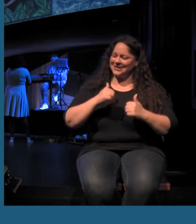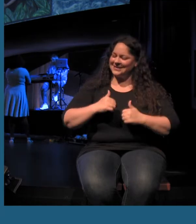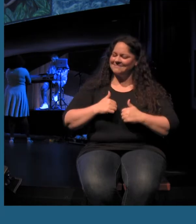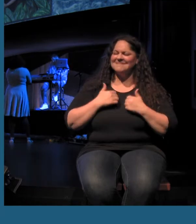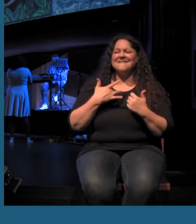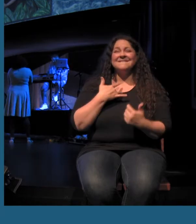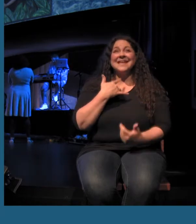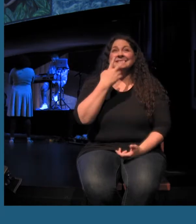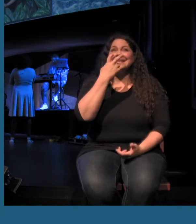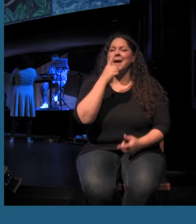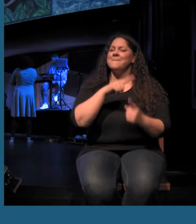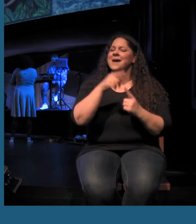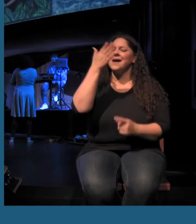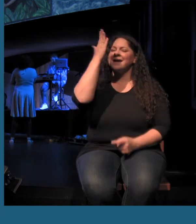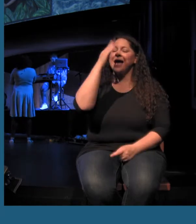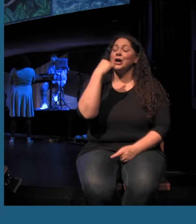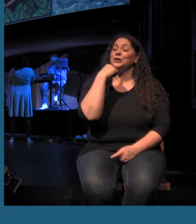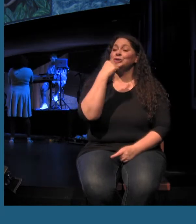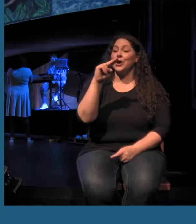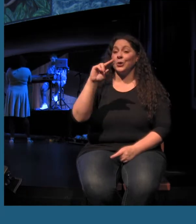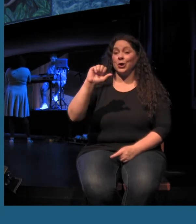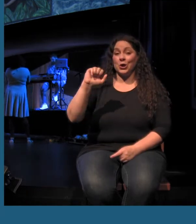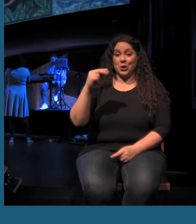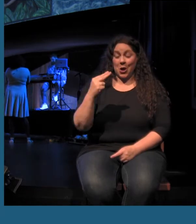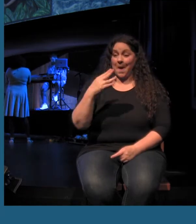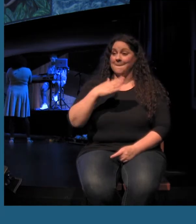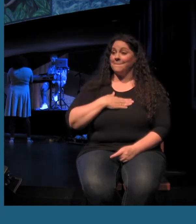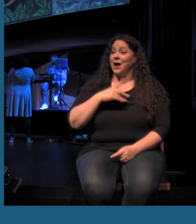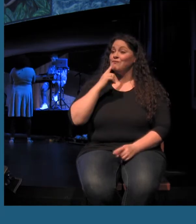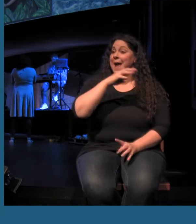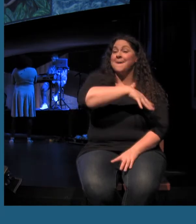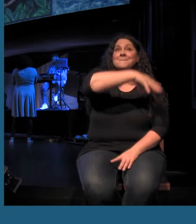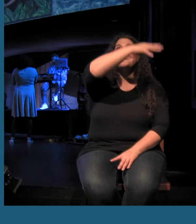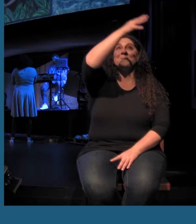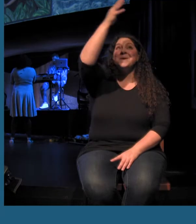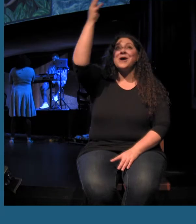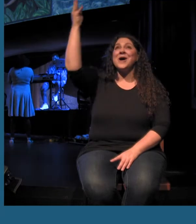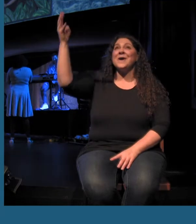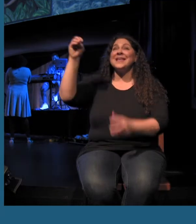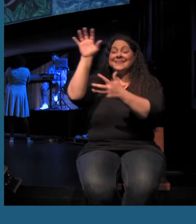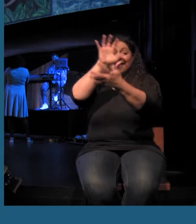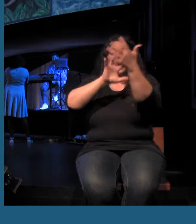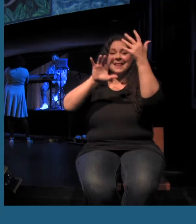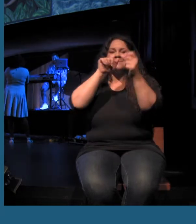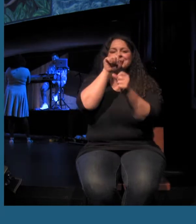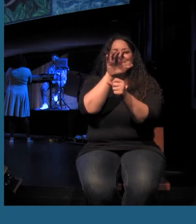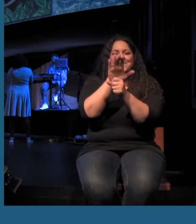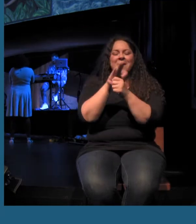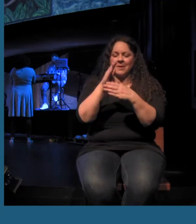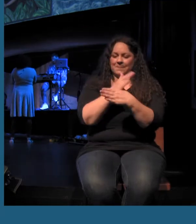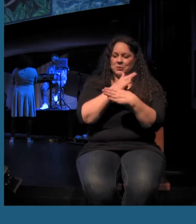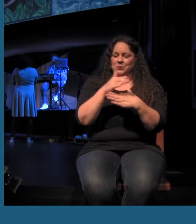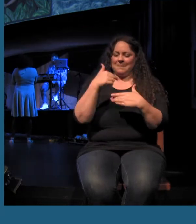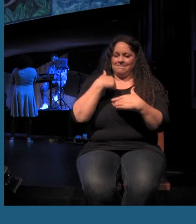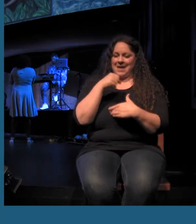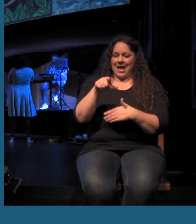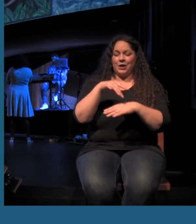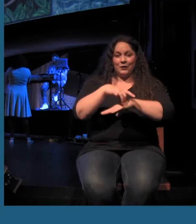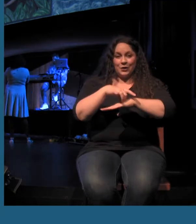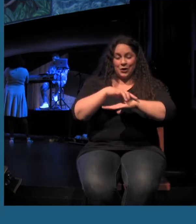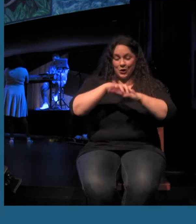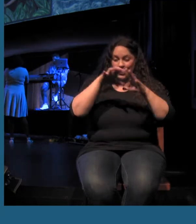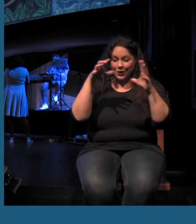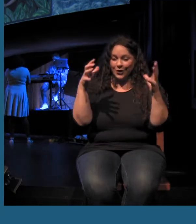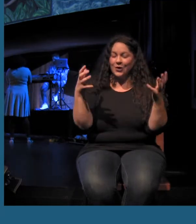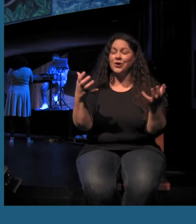some doubt, but God said to Noah, "I have set my rainbow in the clouds, and it'll be a sign of covenant between me and the earth." The rainbow at the end